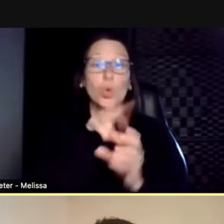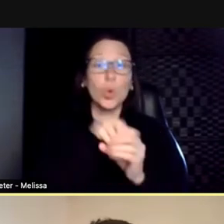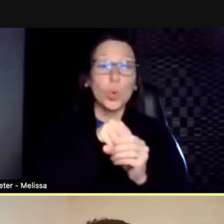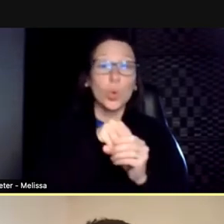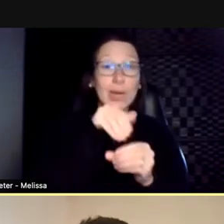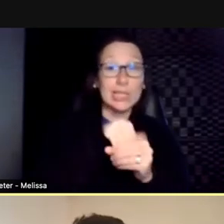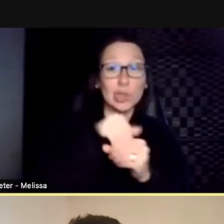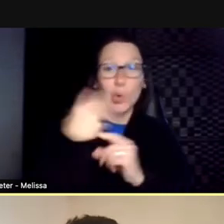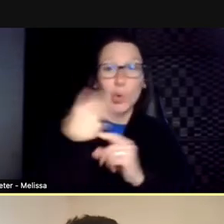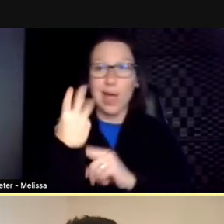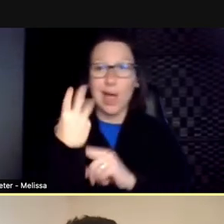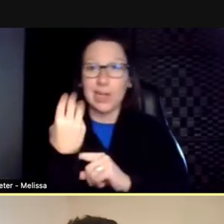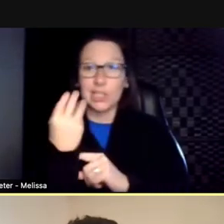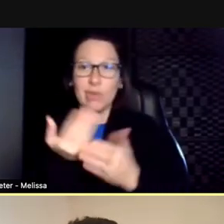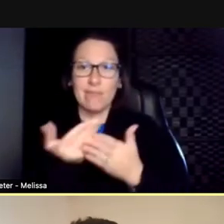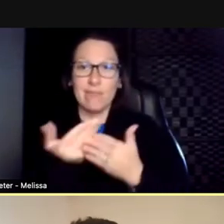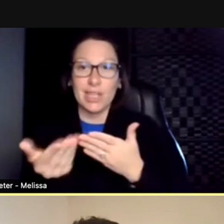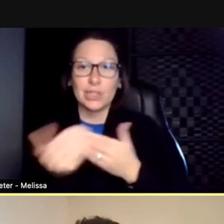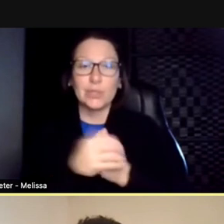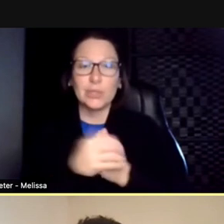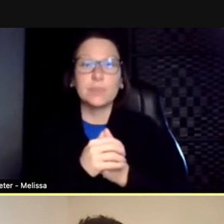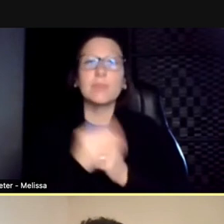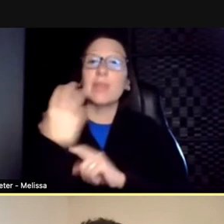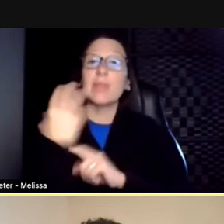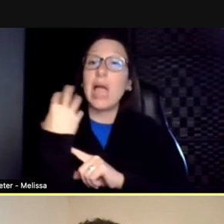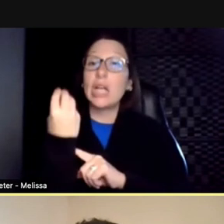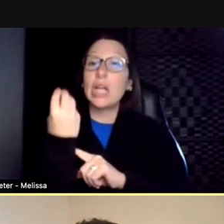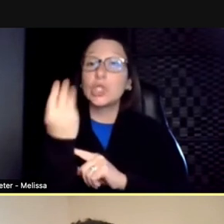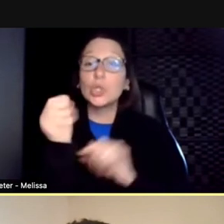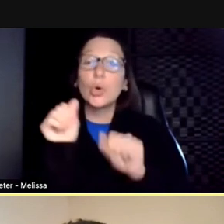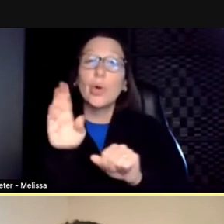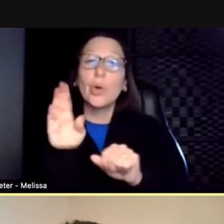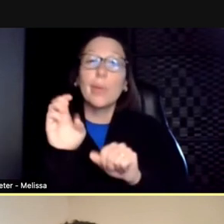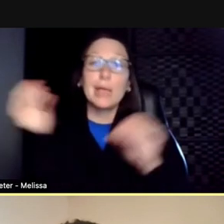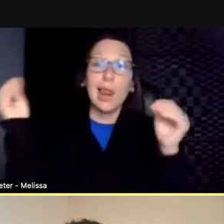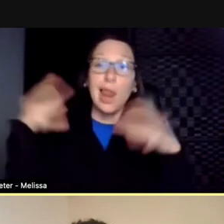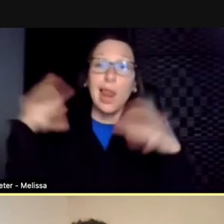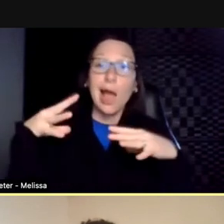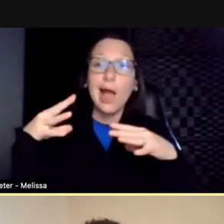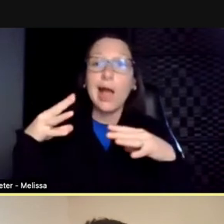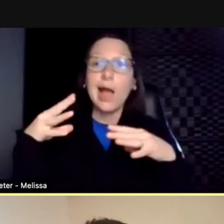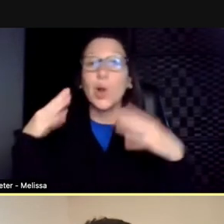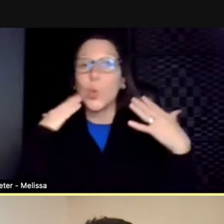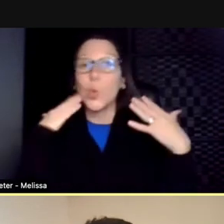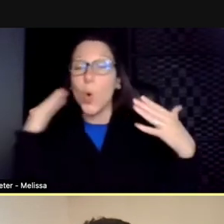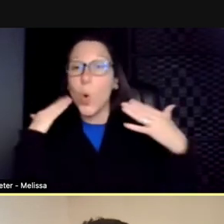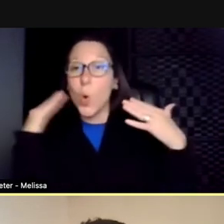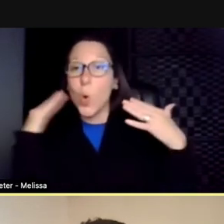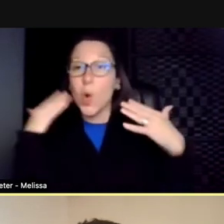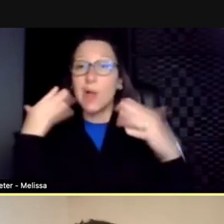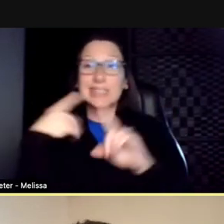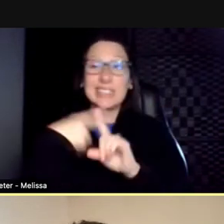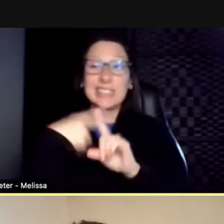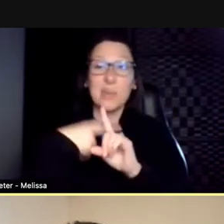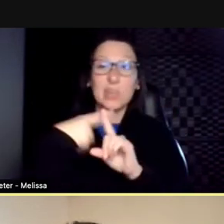And we've got to look at both. External factors can be things like lighting, the noise, the temperature in the